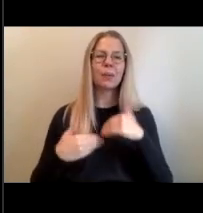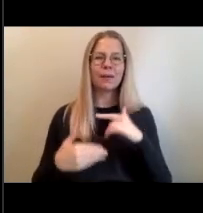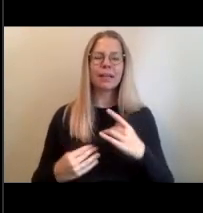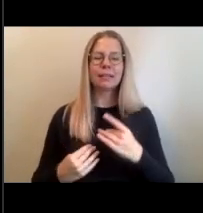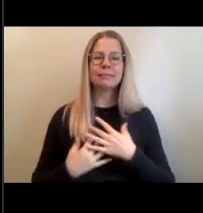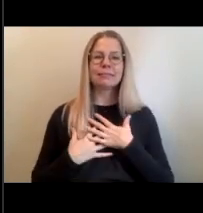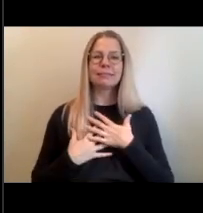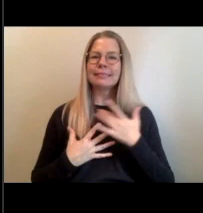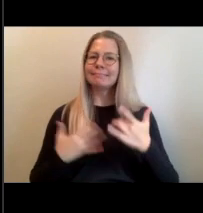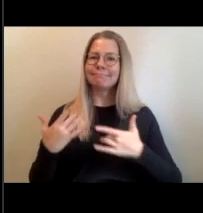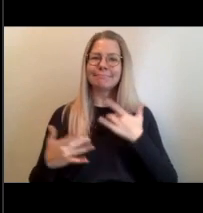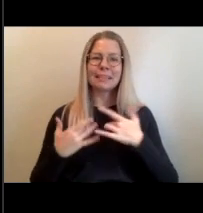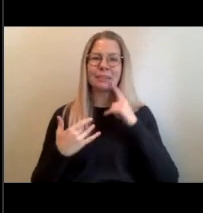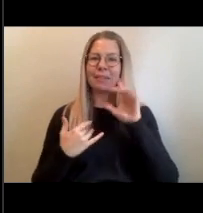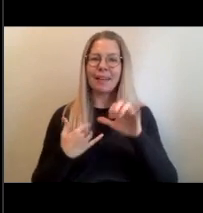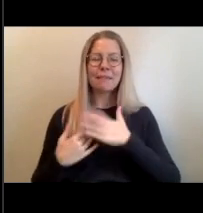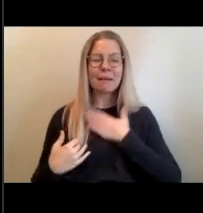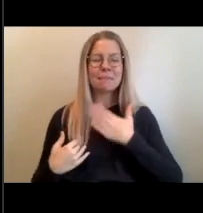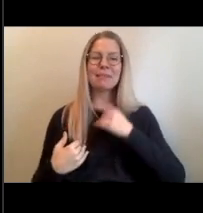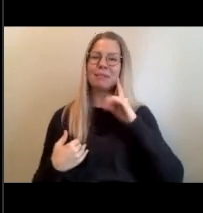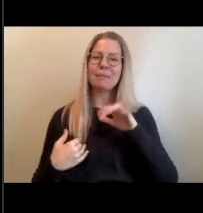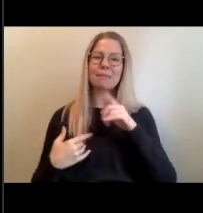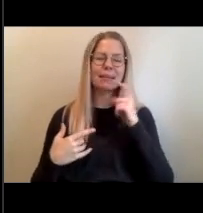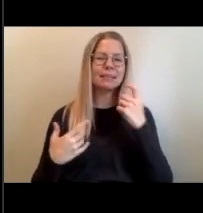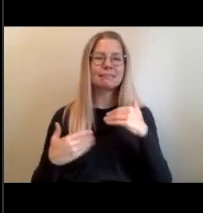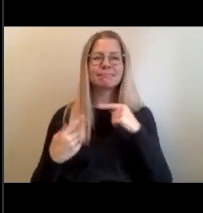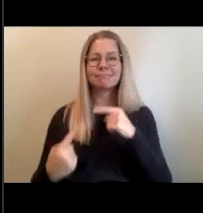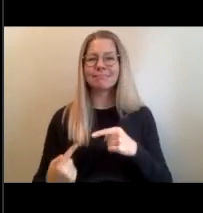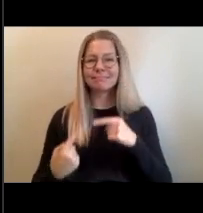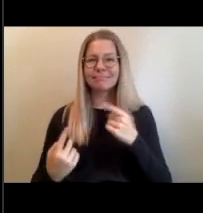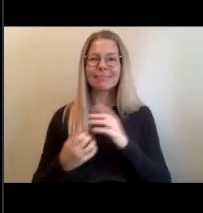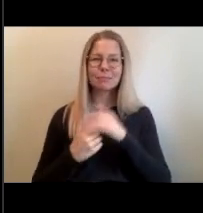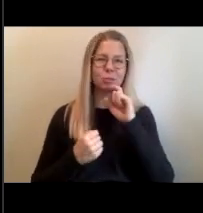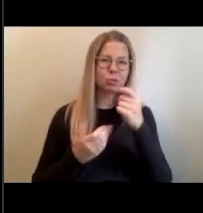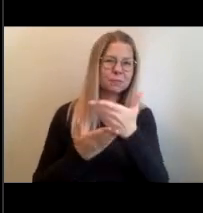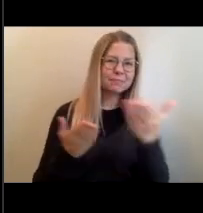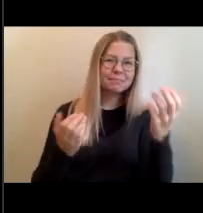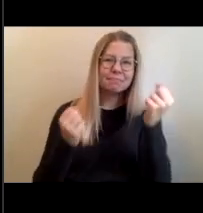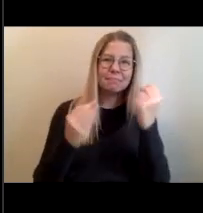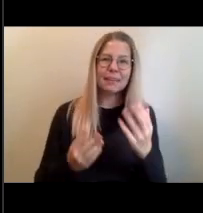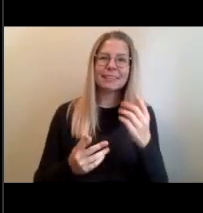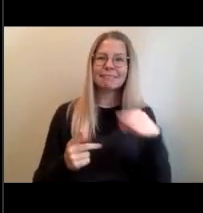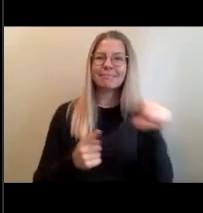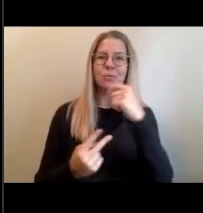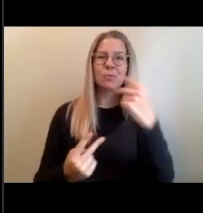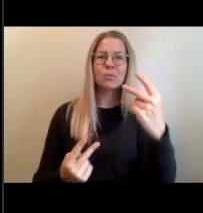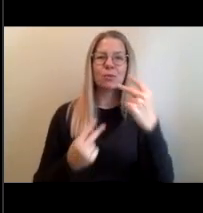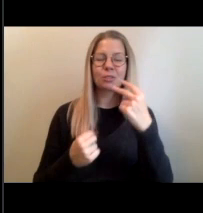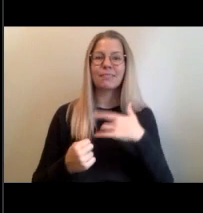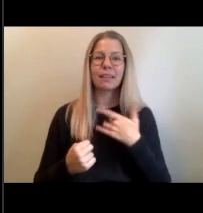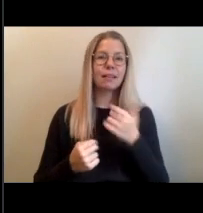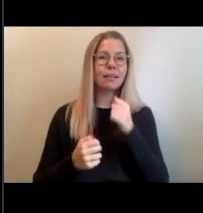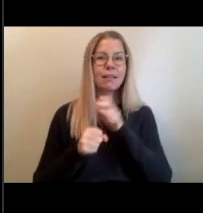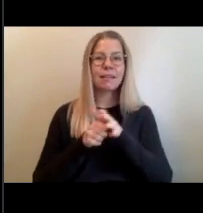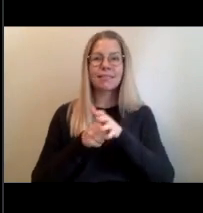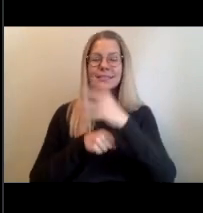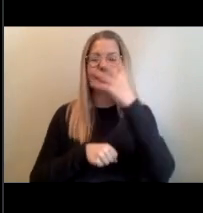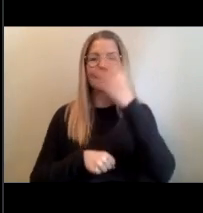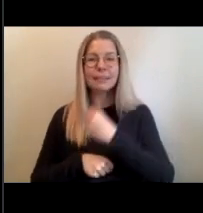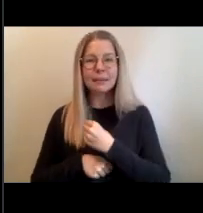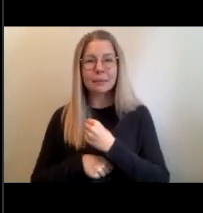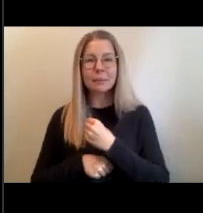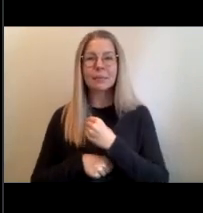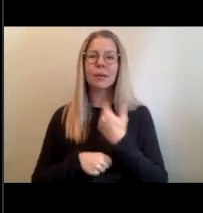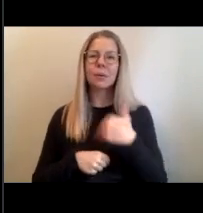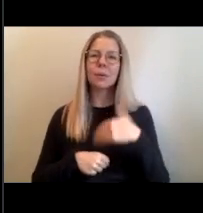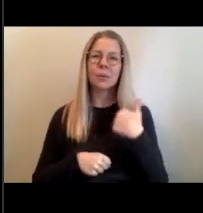elated. So I'm sure there's some people in the audience who may have had the same experience, that feeling that lack of sleep, or as you said, an